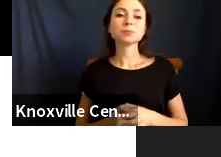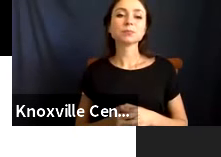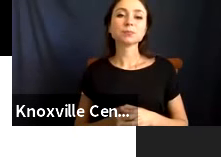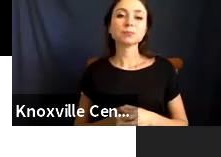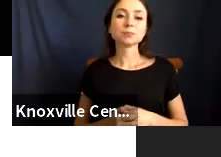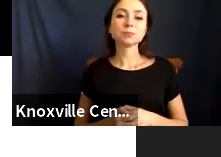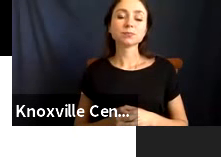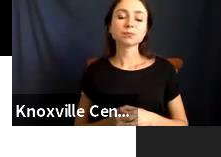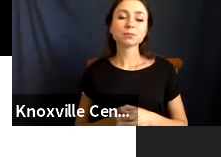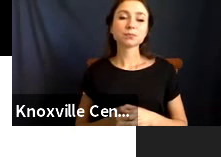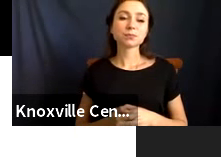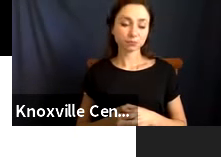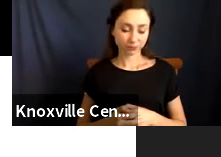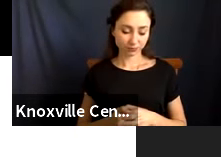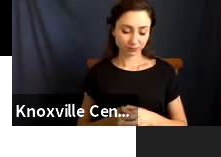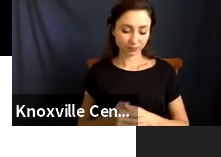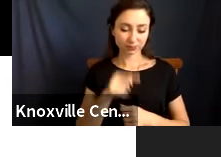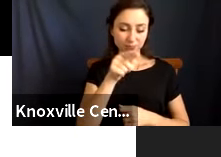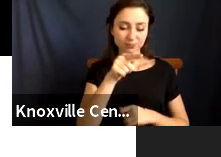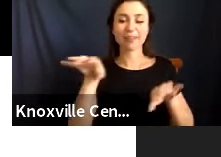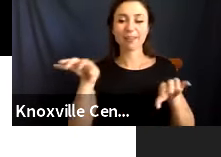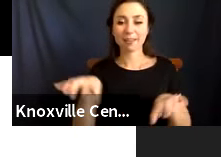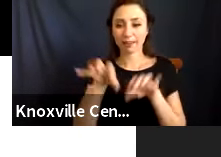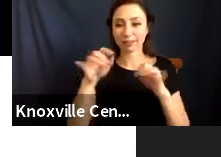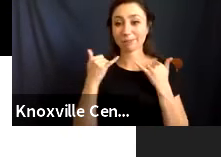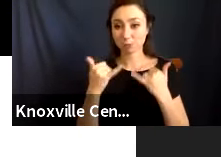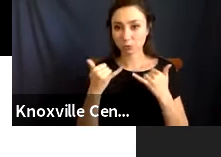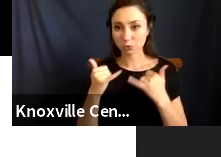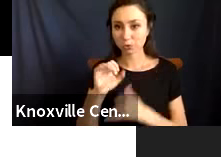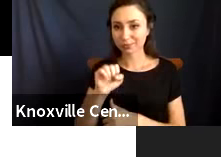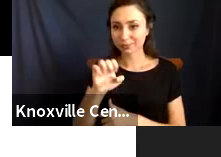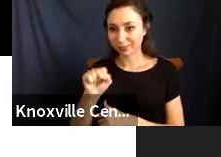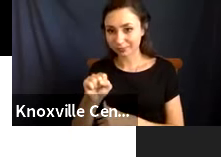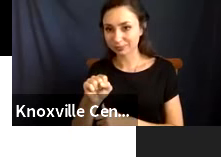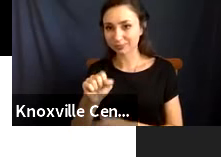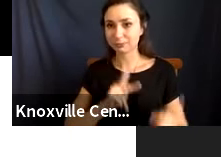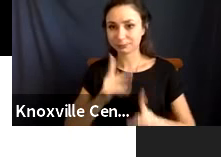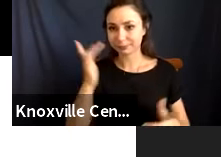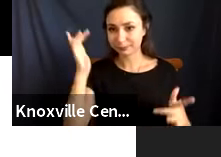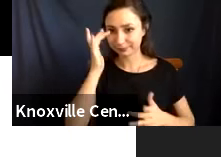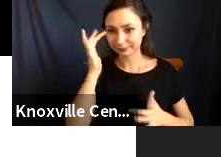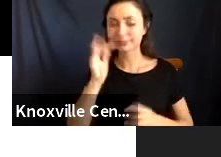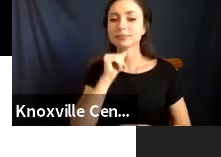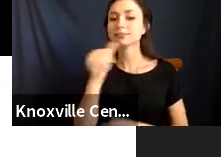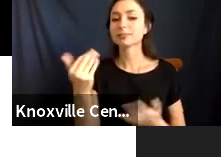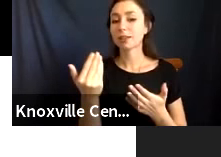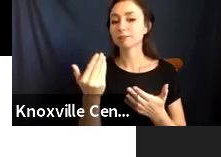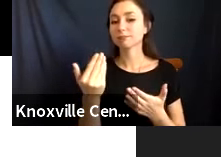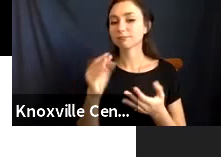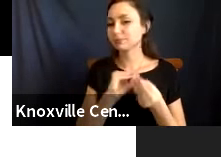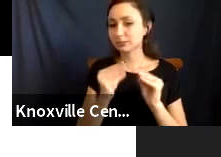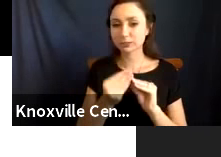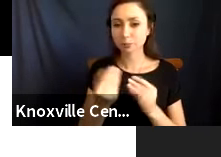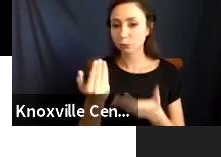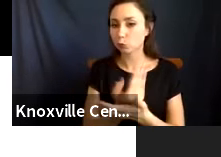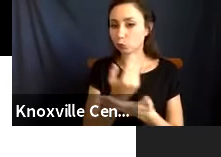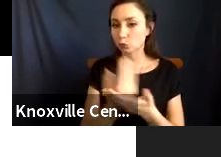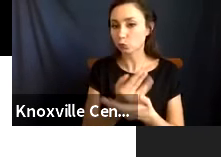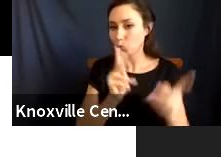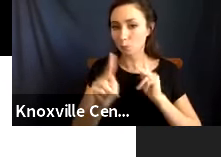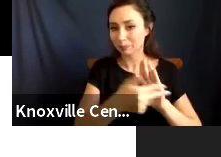that's so this is active cases. This is not the number of new diagnoses a day, but